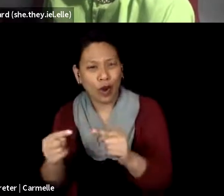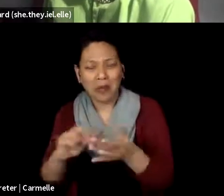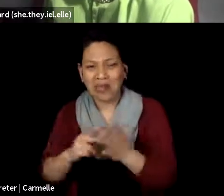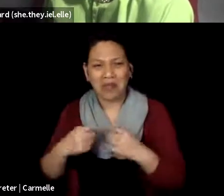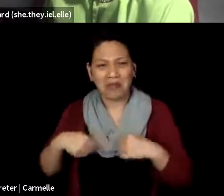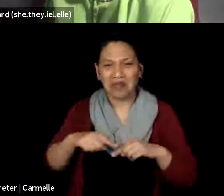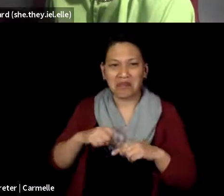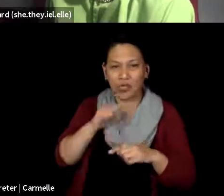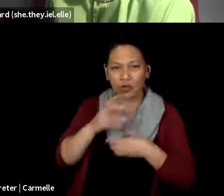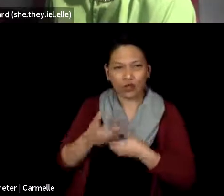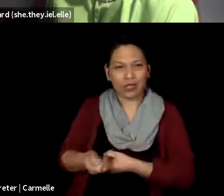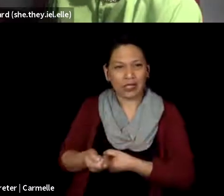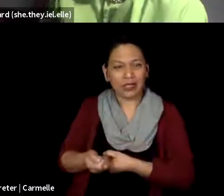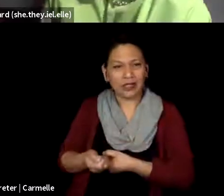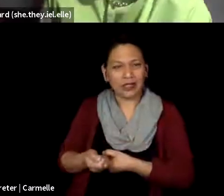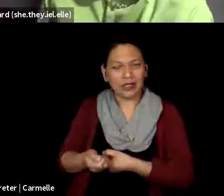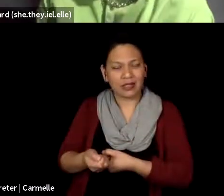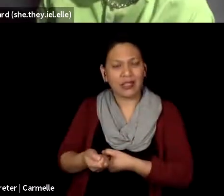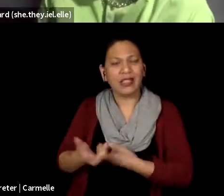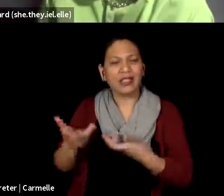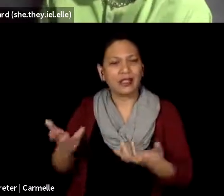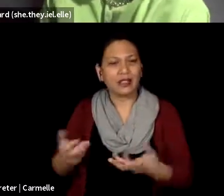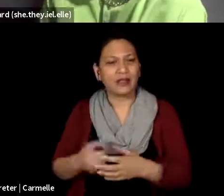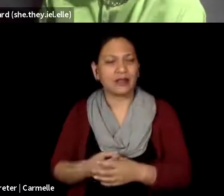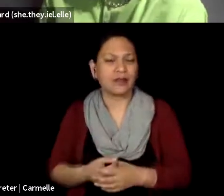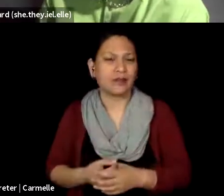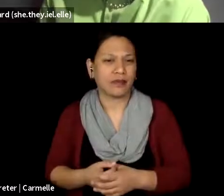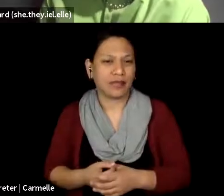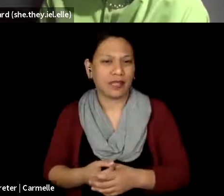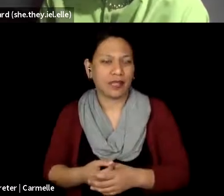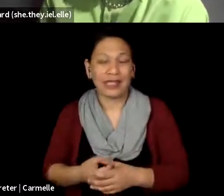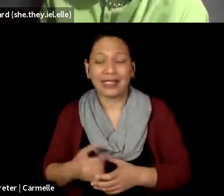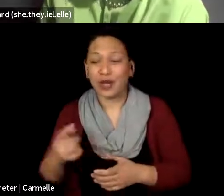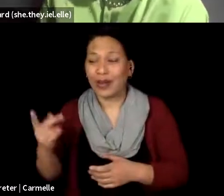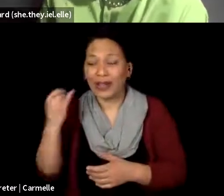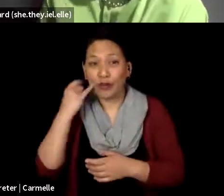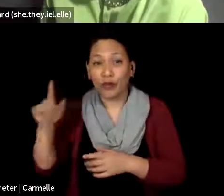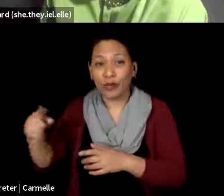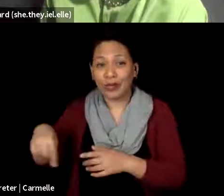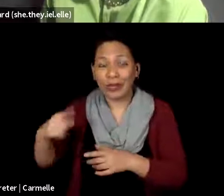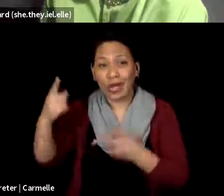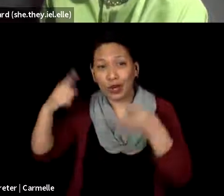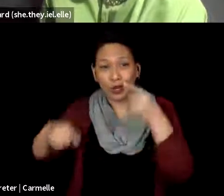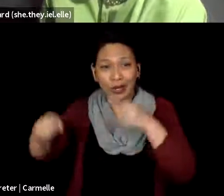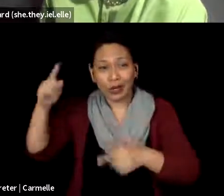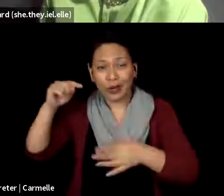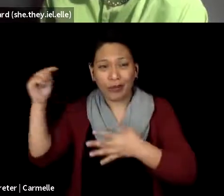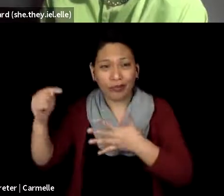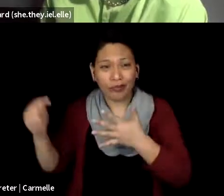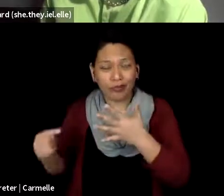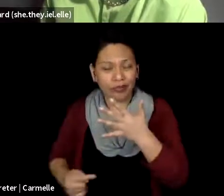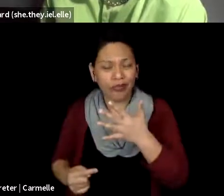Whereas if we're, you know, adhering to this agreement that we had, or these oral agreements that we have, or these discussions that we're